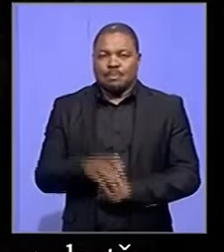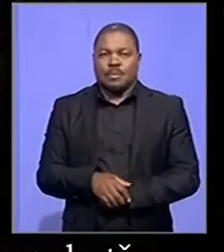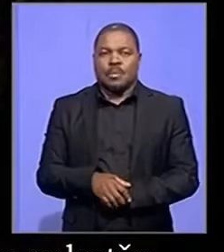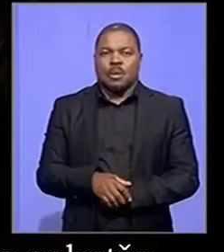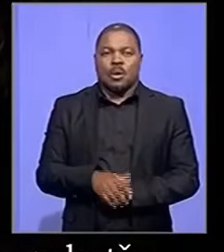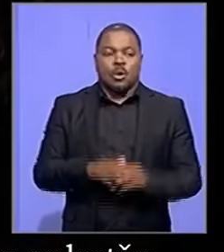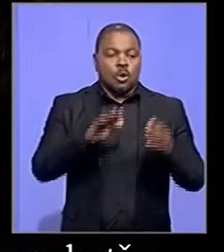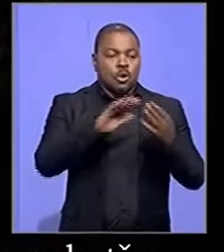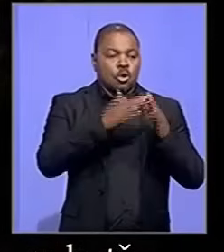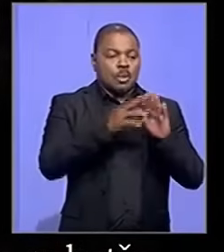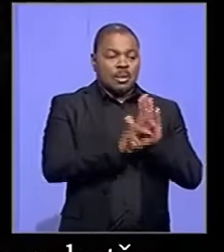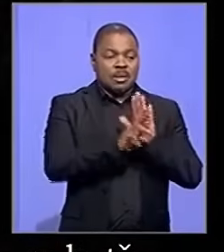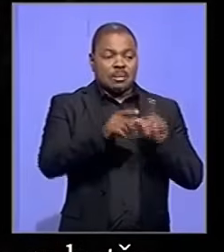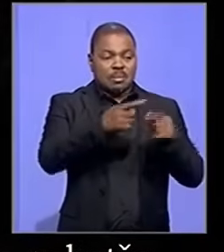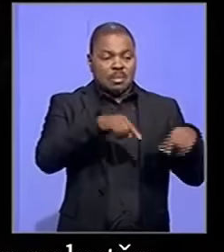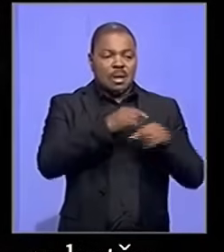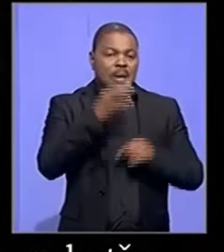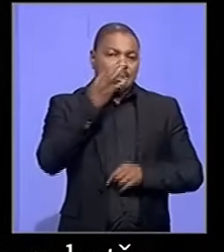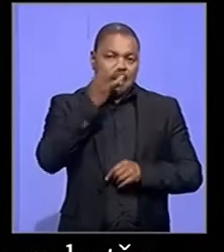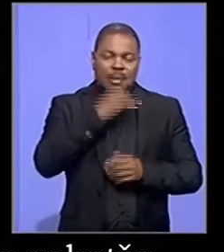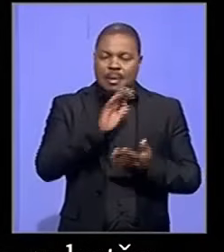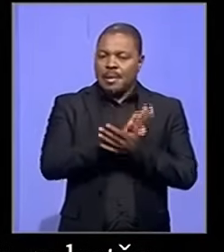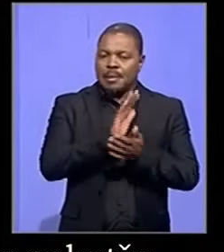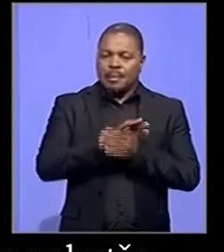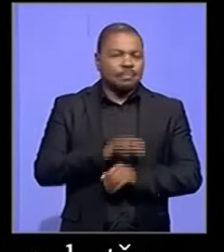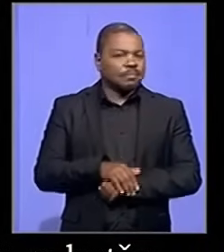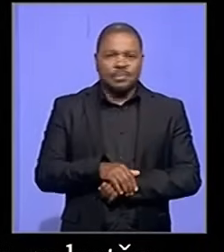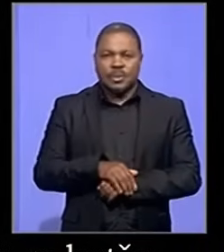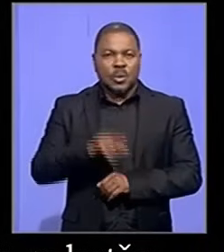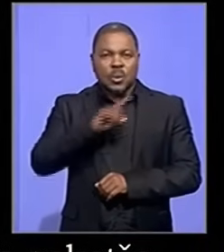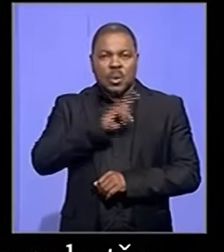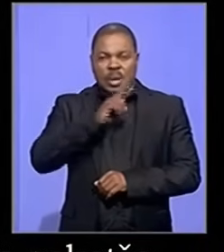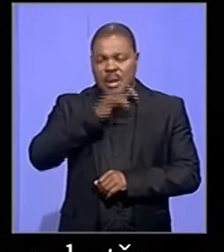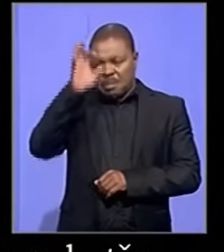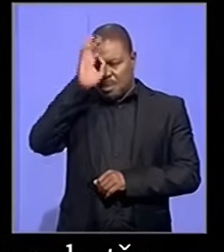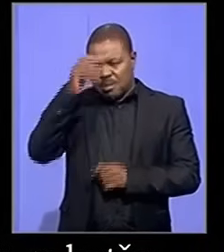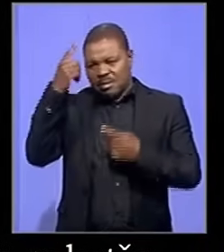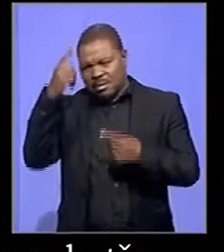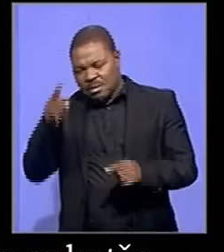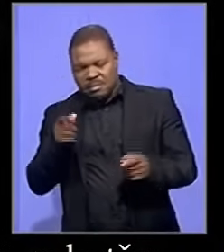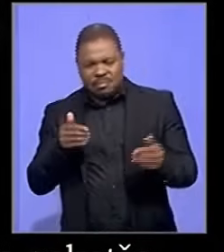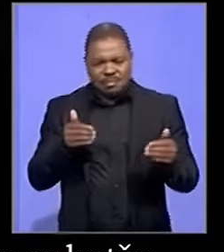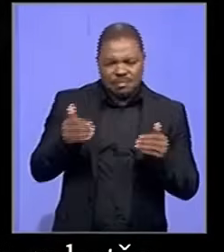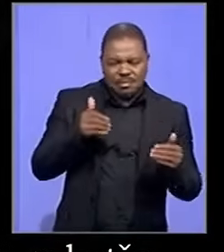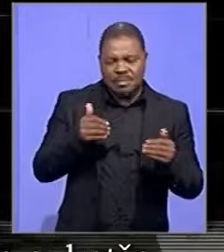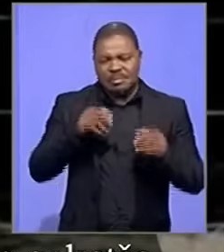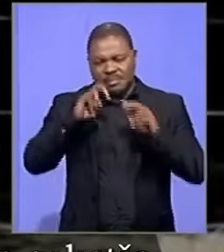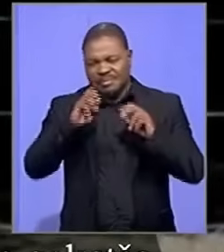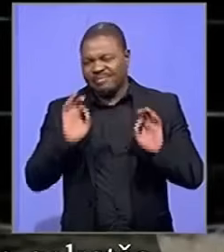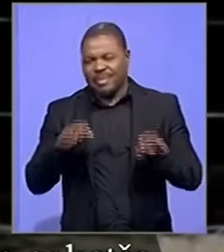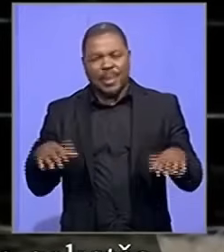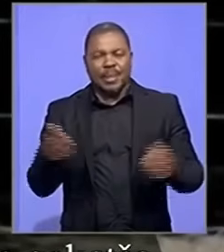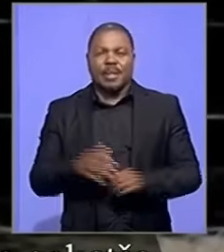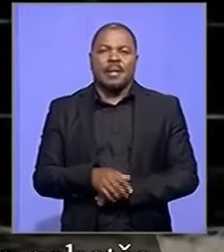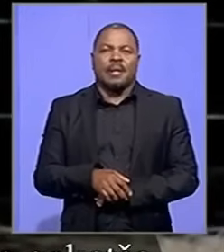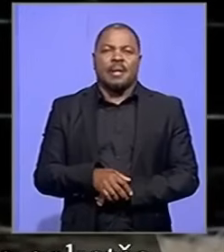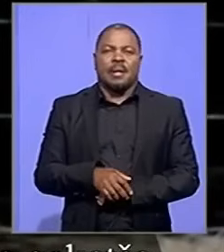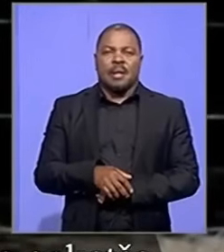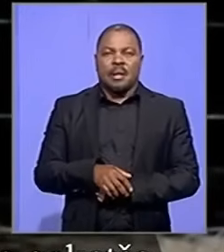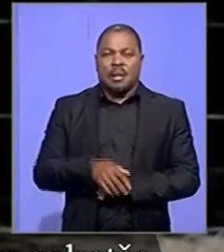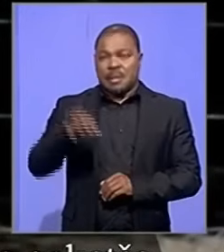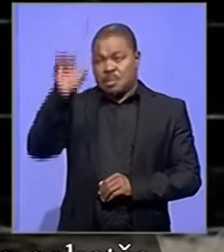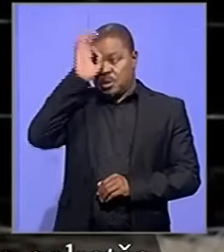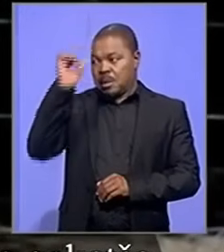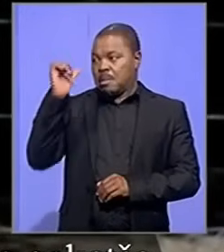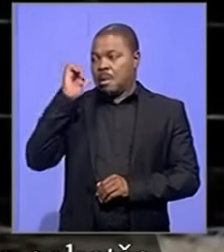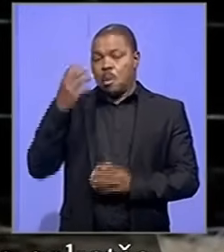Baemedi ba baagi ba re ga ba itumelele ka mokgwa o mapodisi a samaganang le morero ona ka ona. Because mapodisi ba nne re tsena